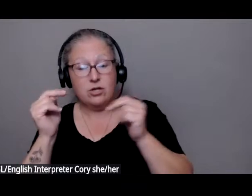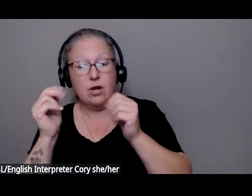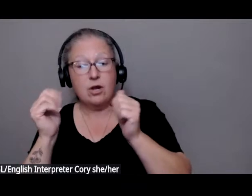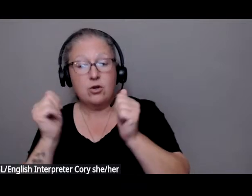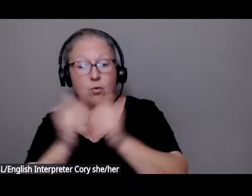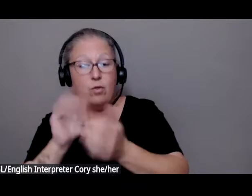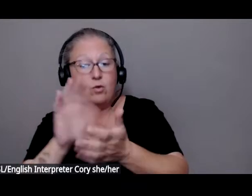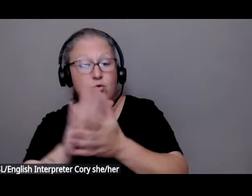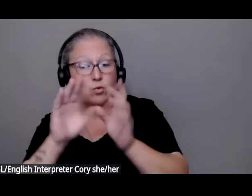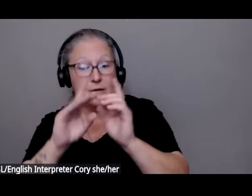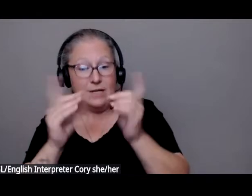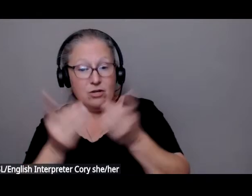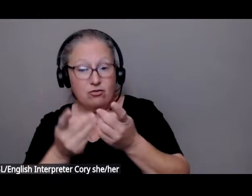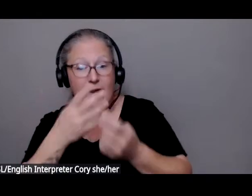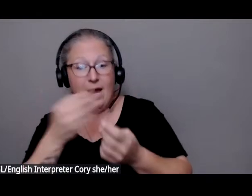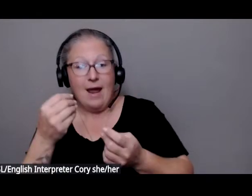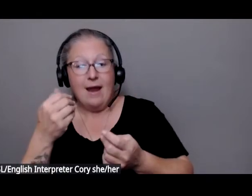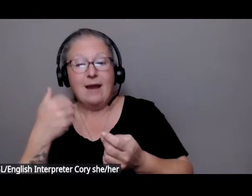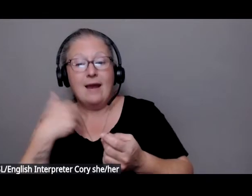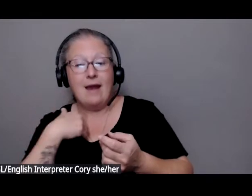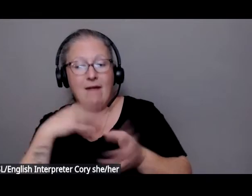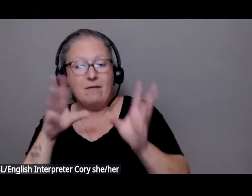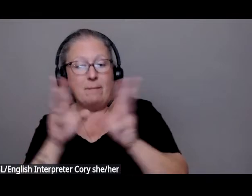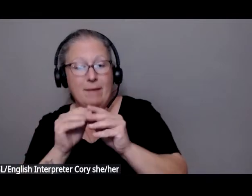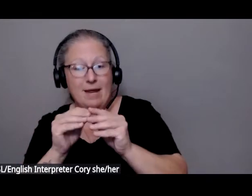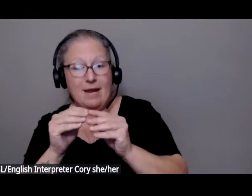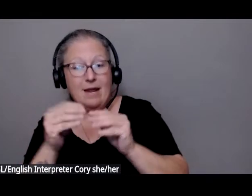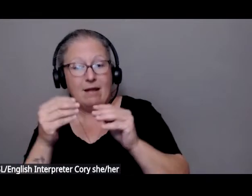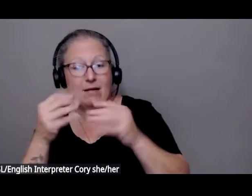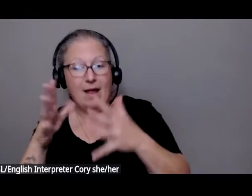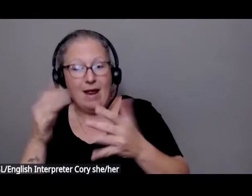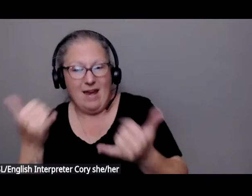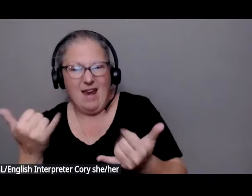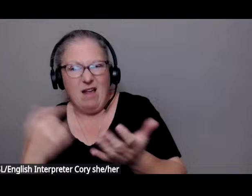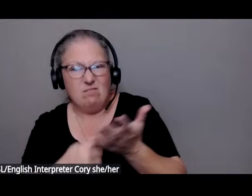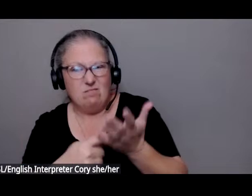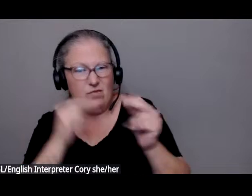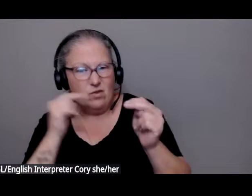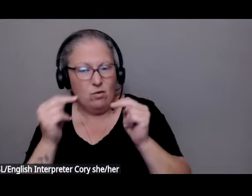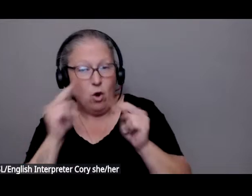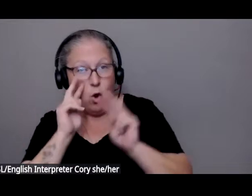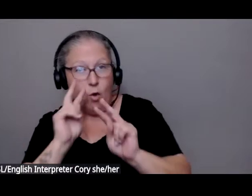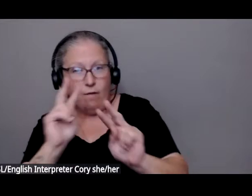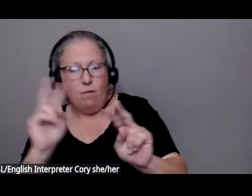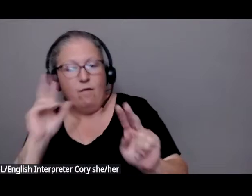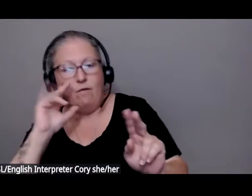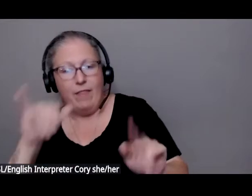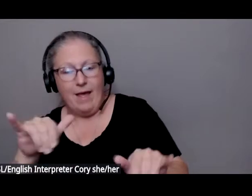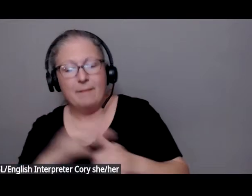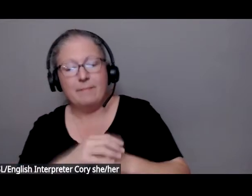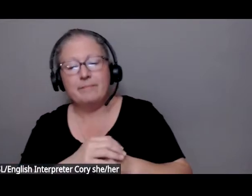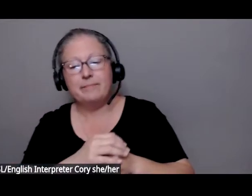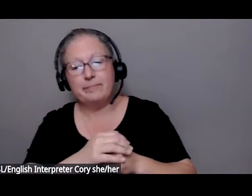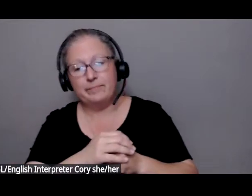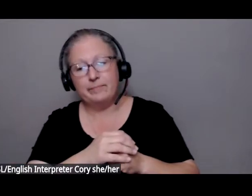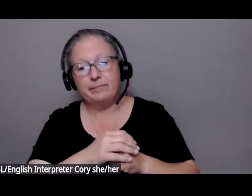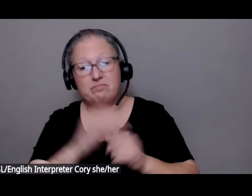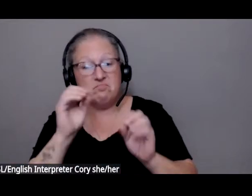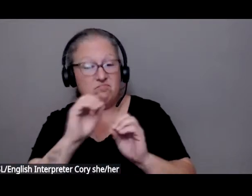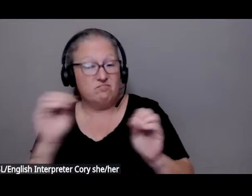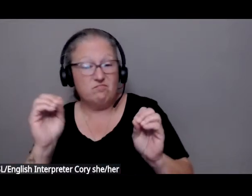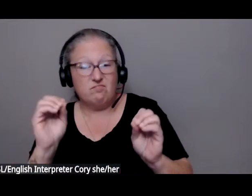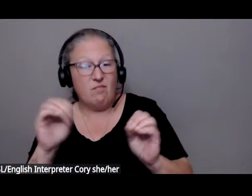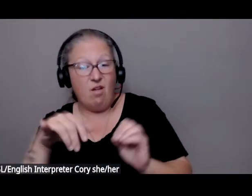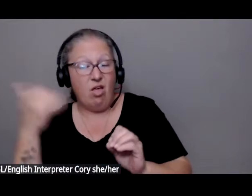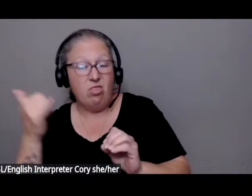the school district. Tonight, we actually had a meeting and we're going over the negotiations. So we're looking forward to doing that. No other real news to